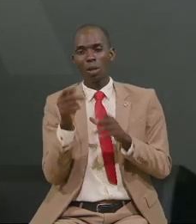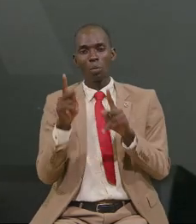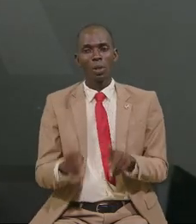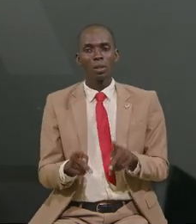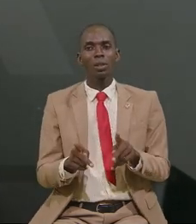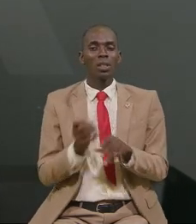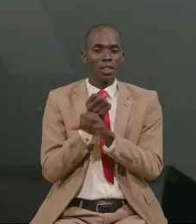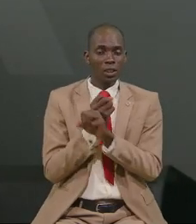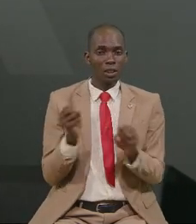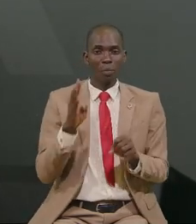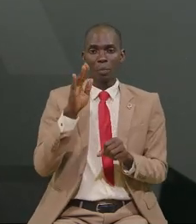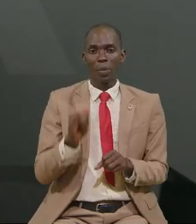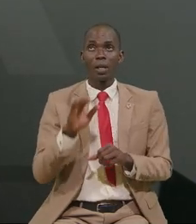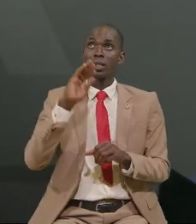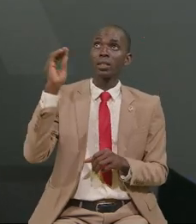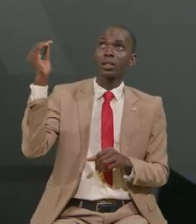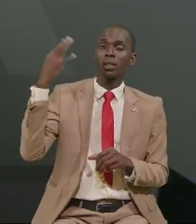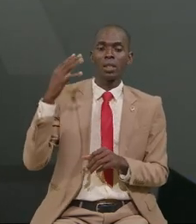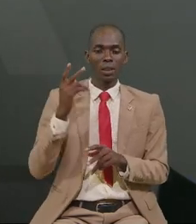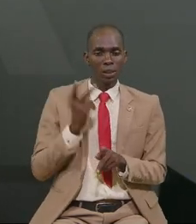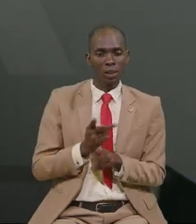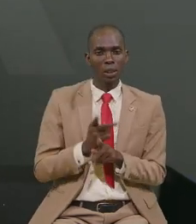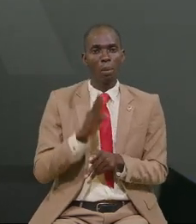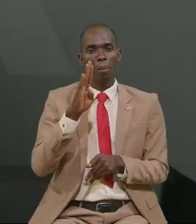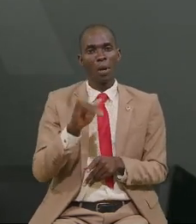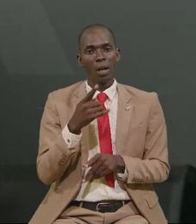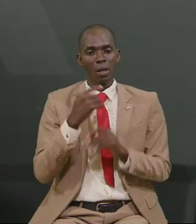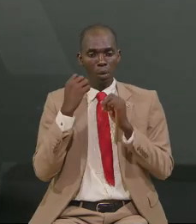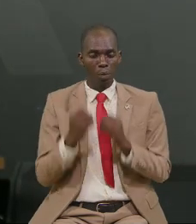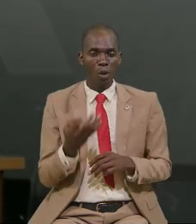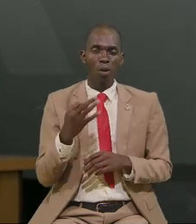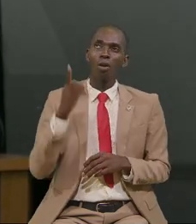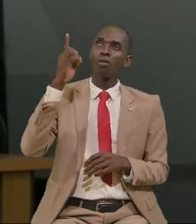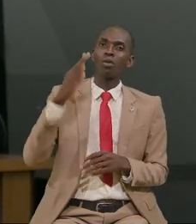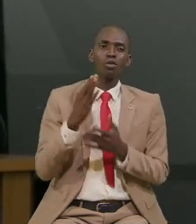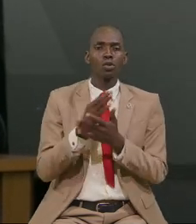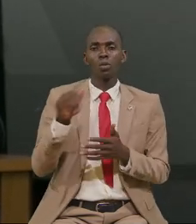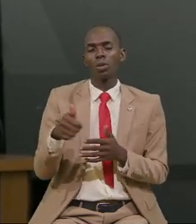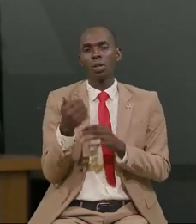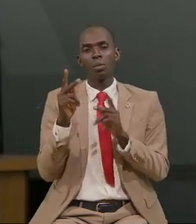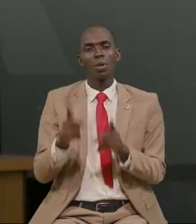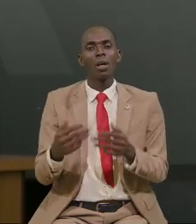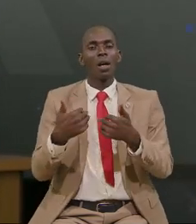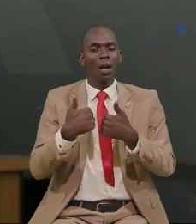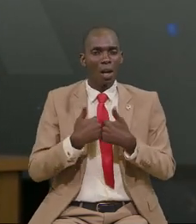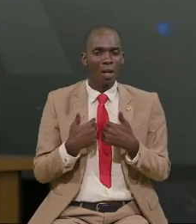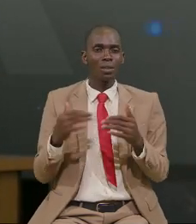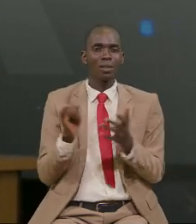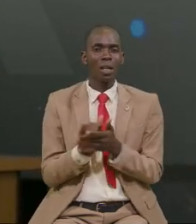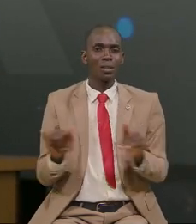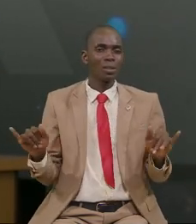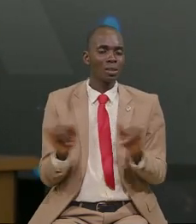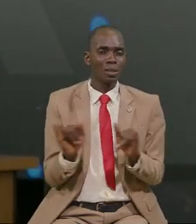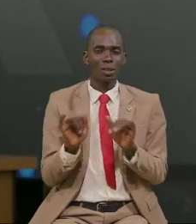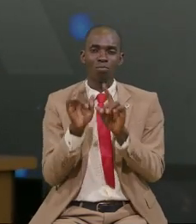by grace, kept by the power of God, somebody else had had that same trial that you